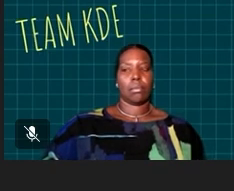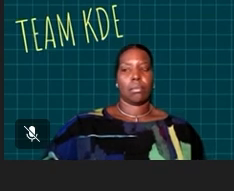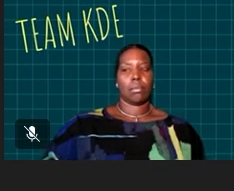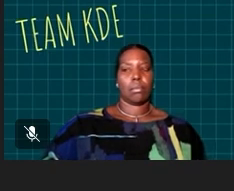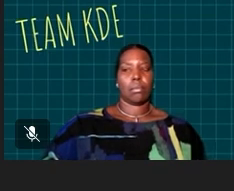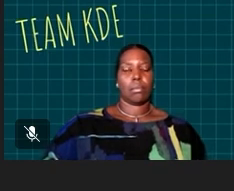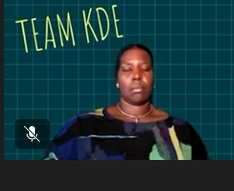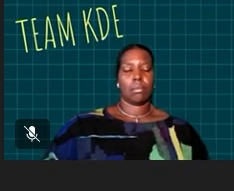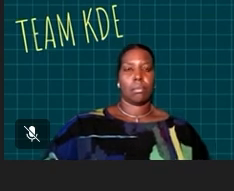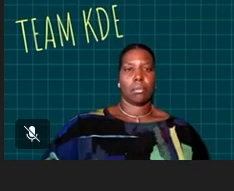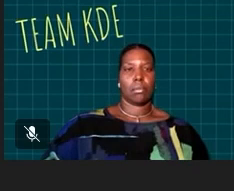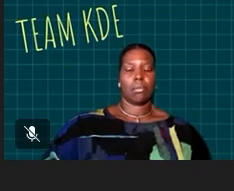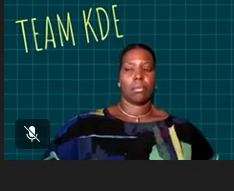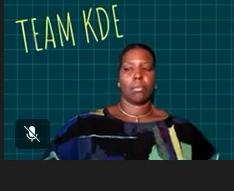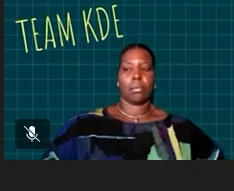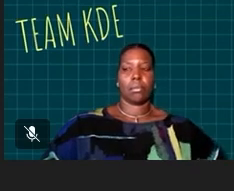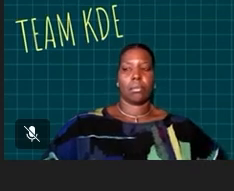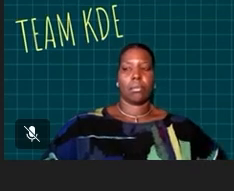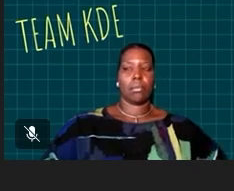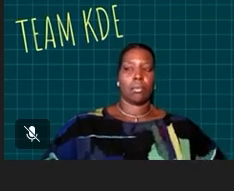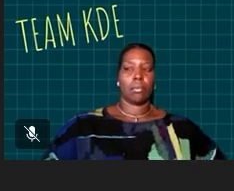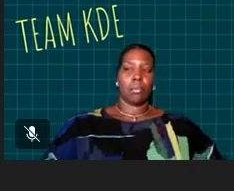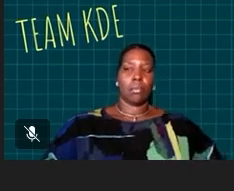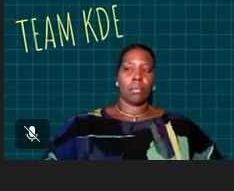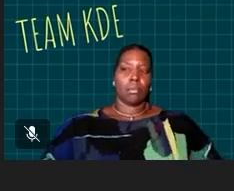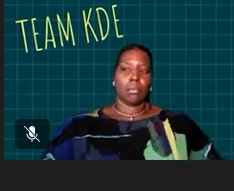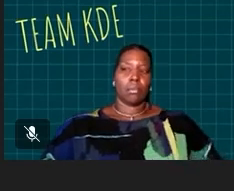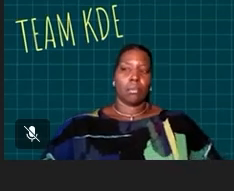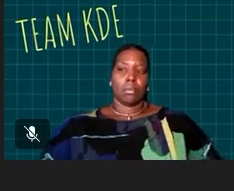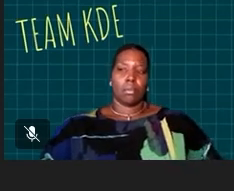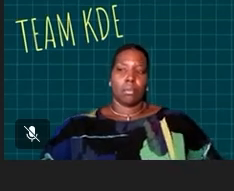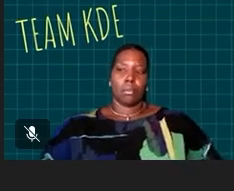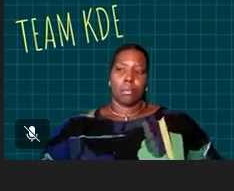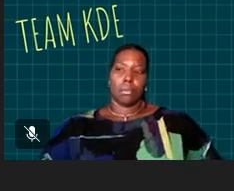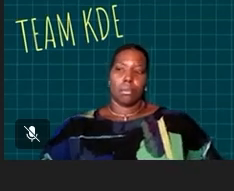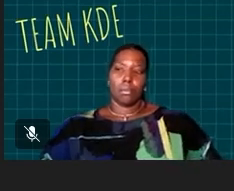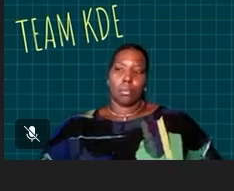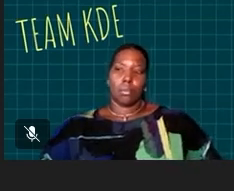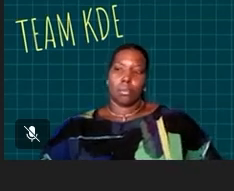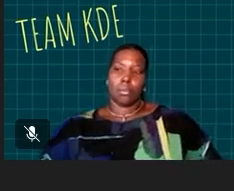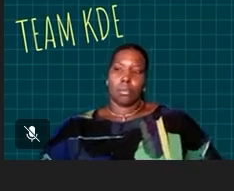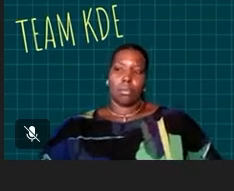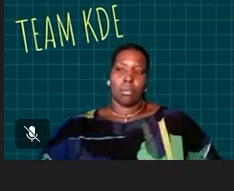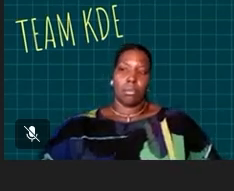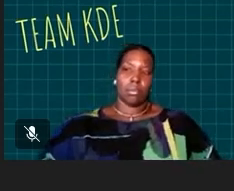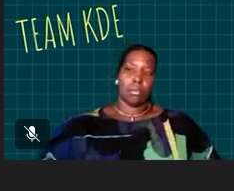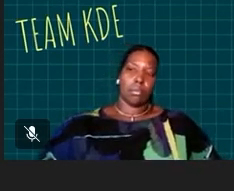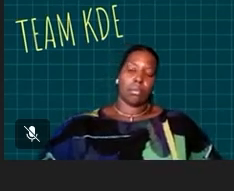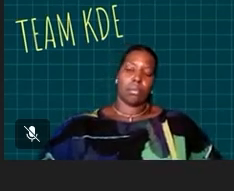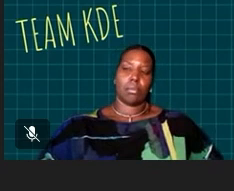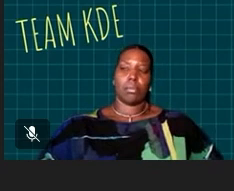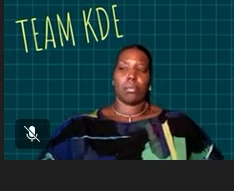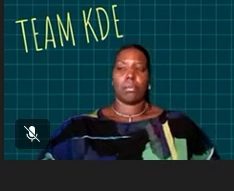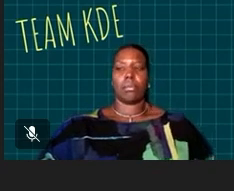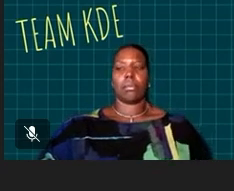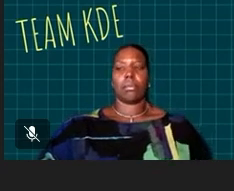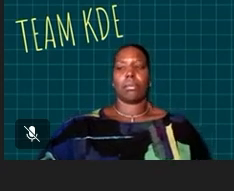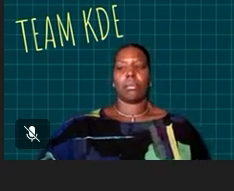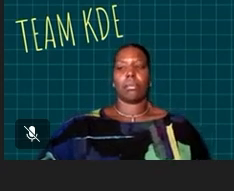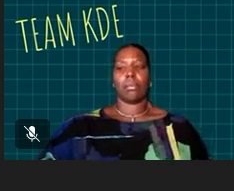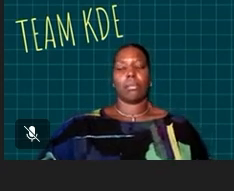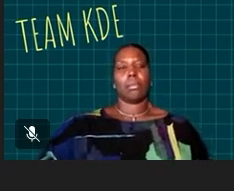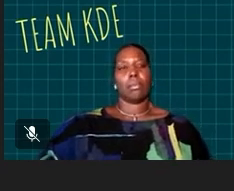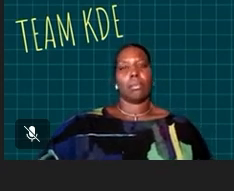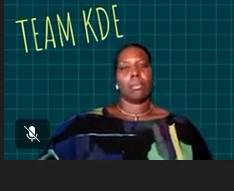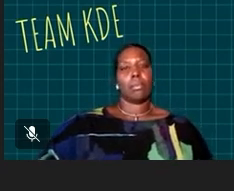whole is focused on and built upon competitive bidding, and so